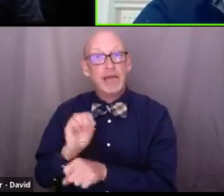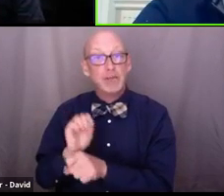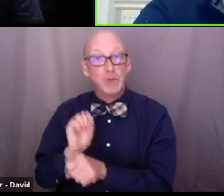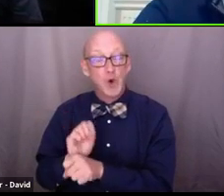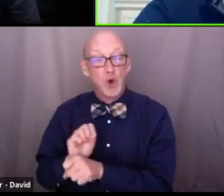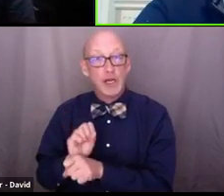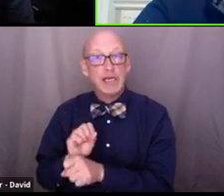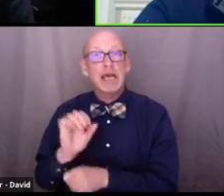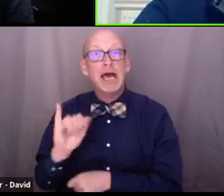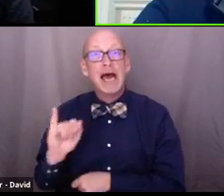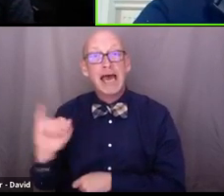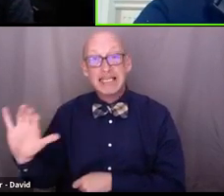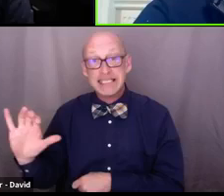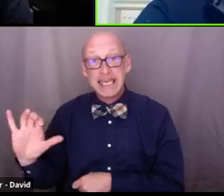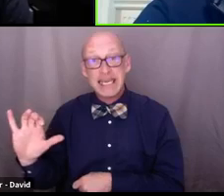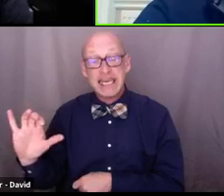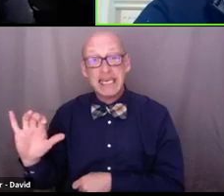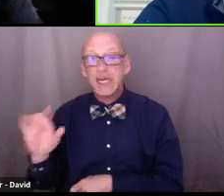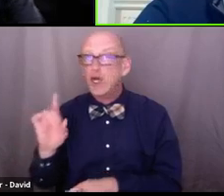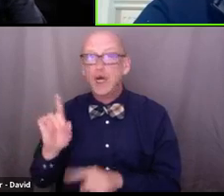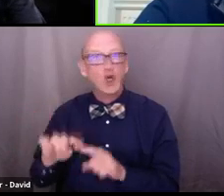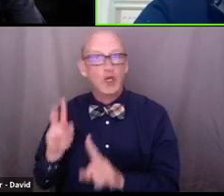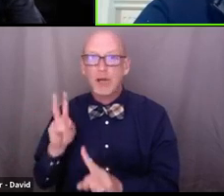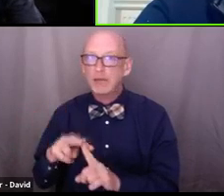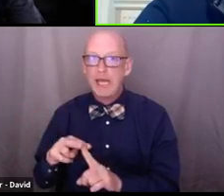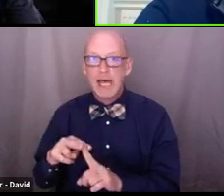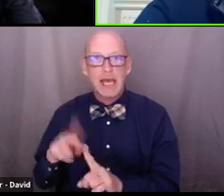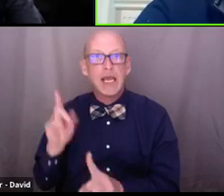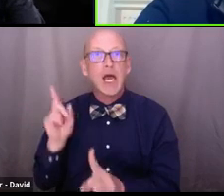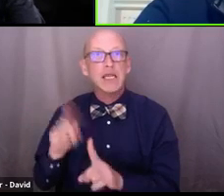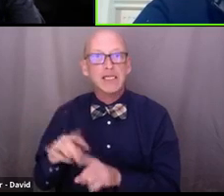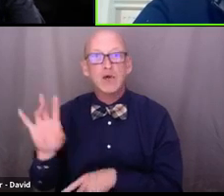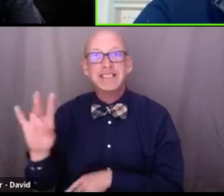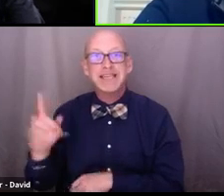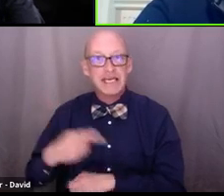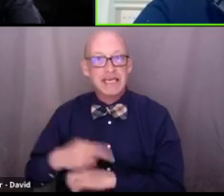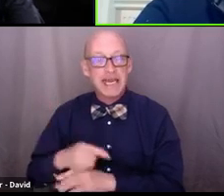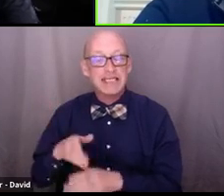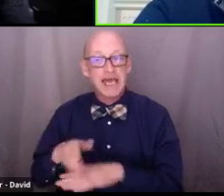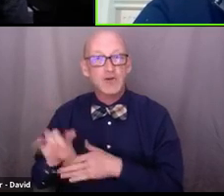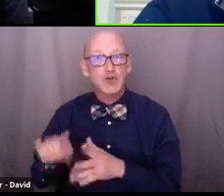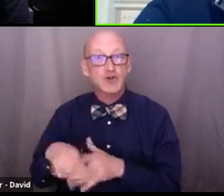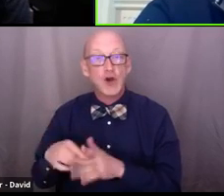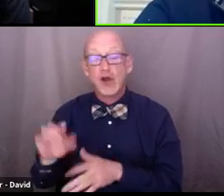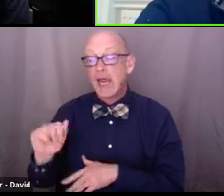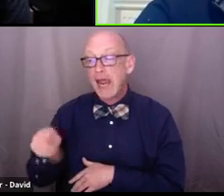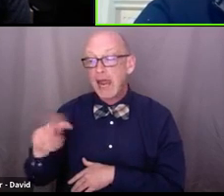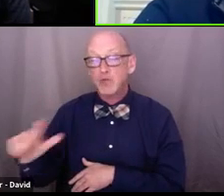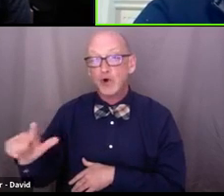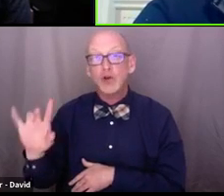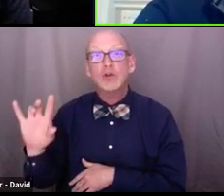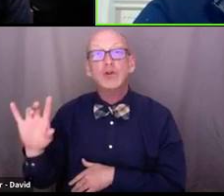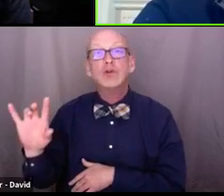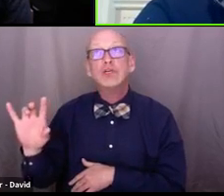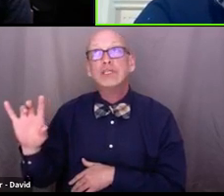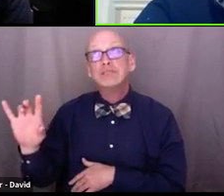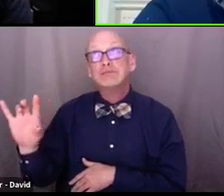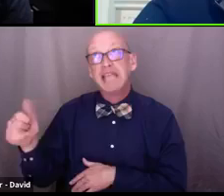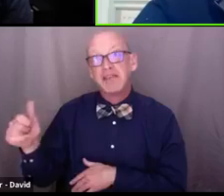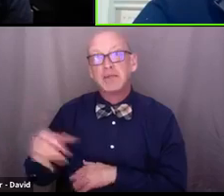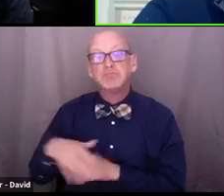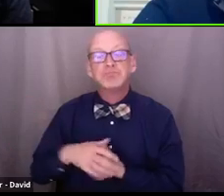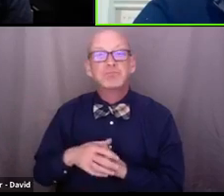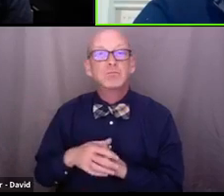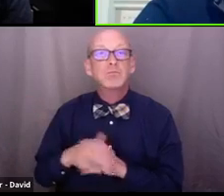independent contractors couldn't apply until seven days after it started. So that was April 10th. It started on April 3rd, it was April 10th. The